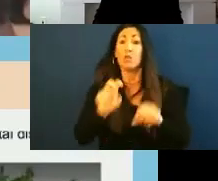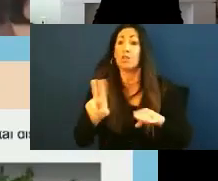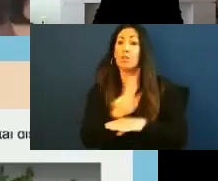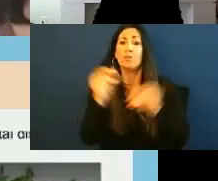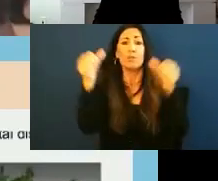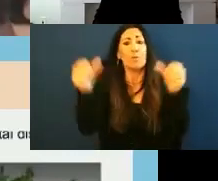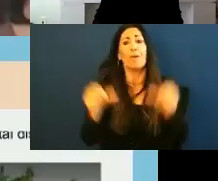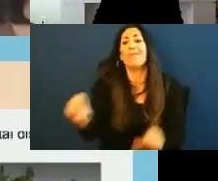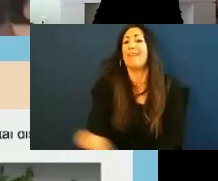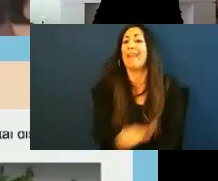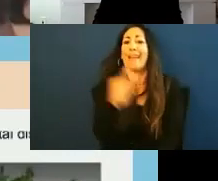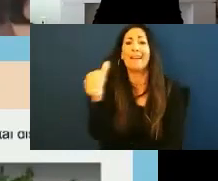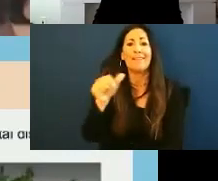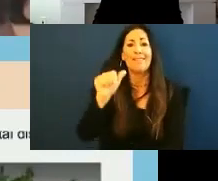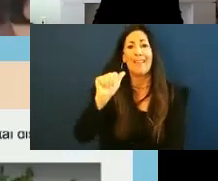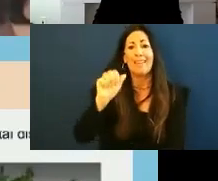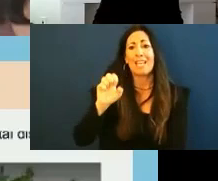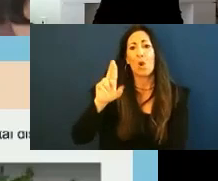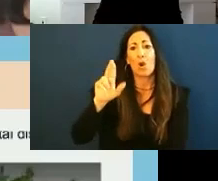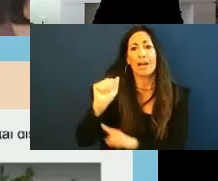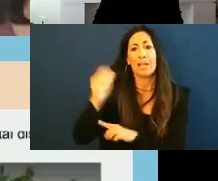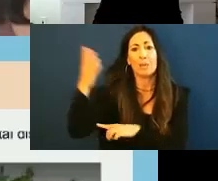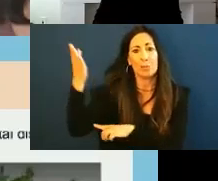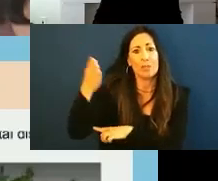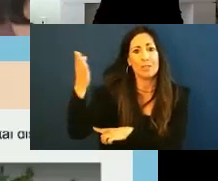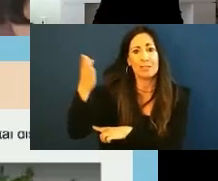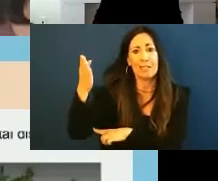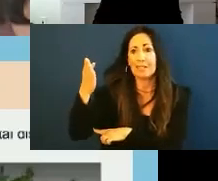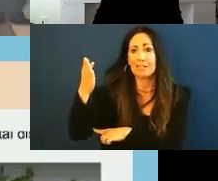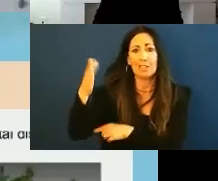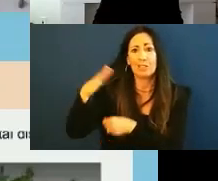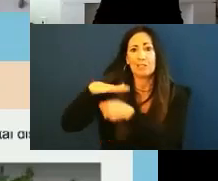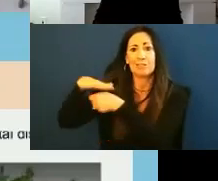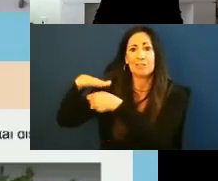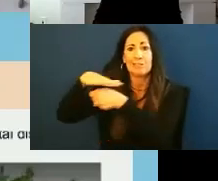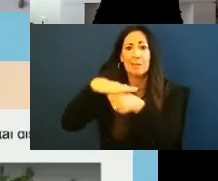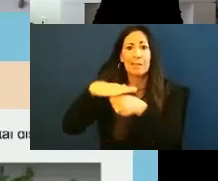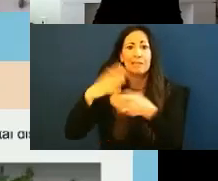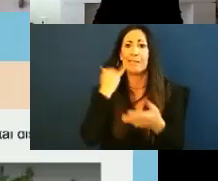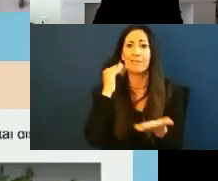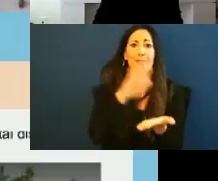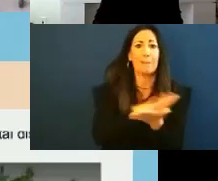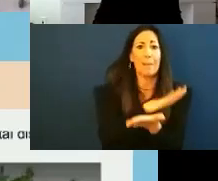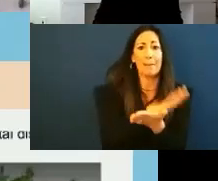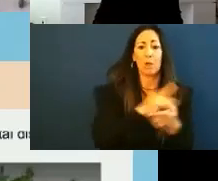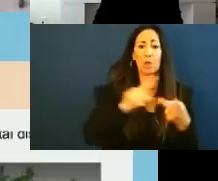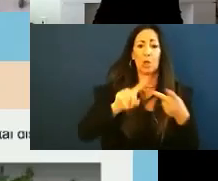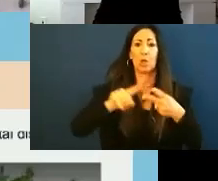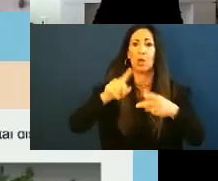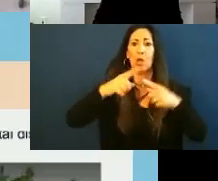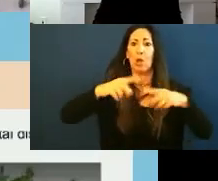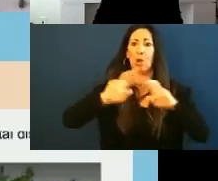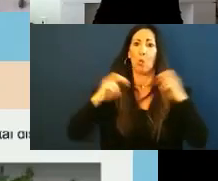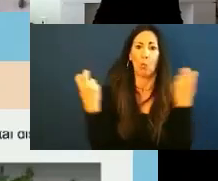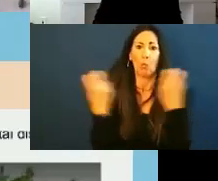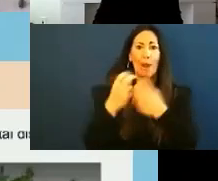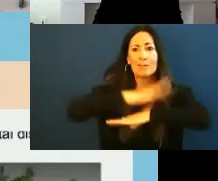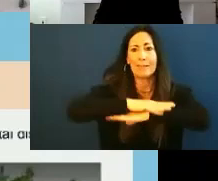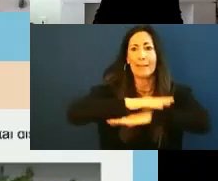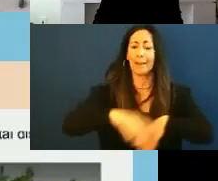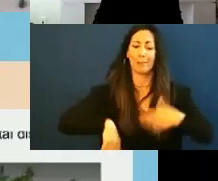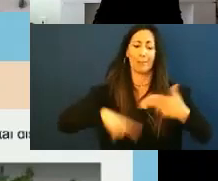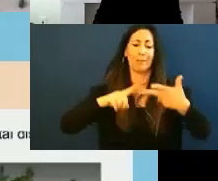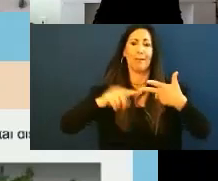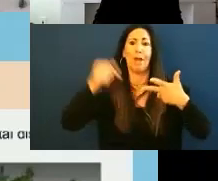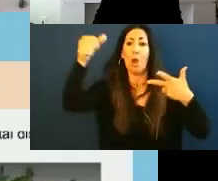the AERA presentation spaces, whether it's a paper, whether it's a roundtable, whether it's a poster